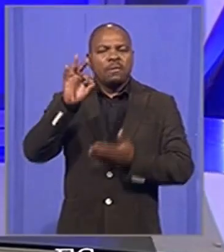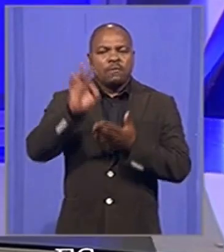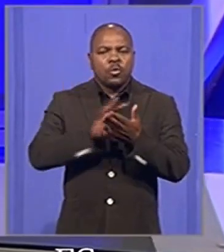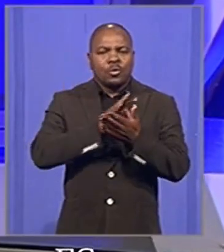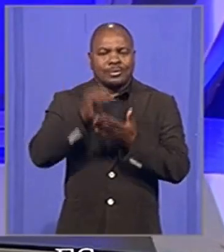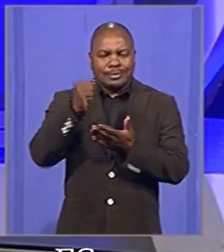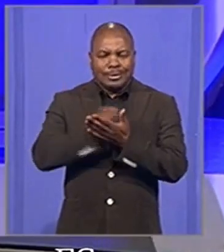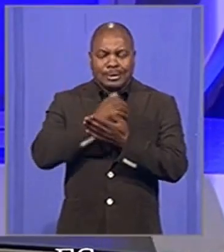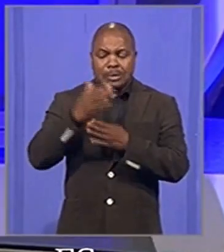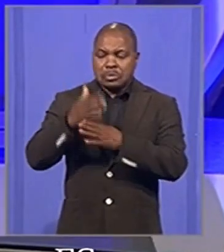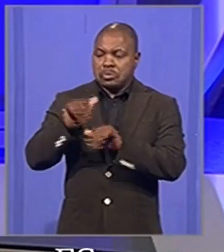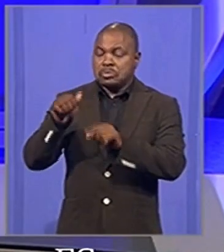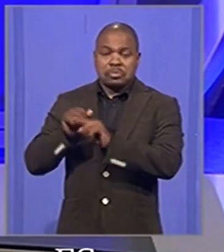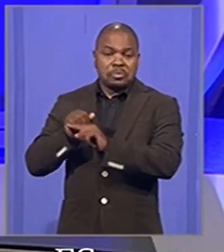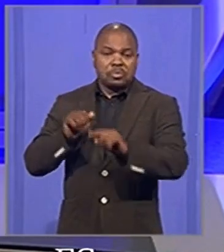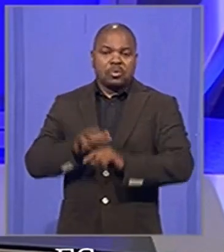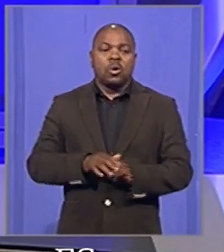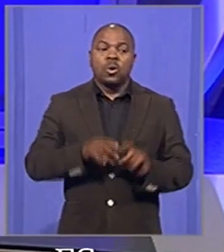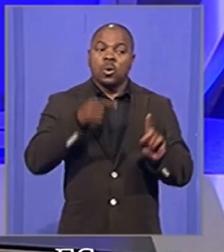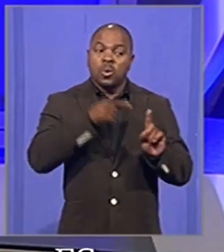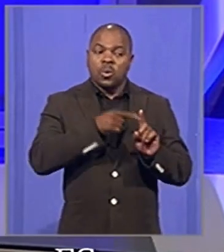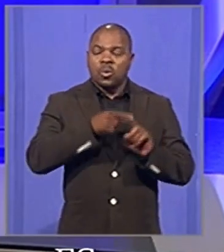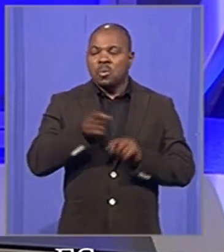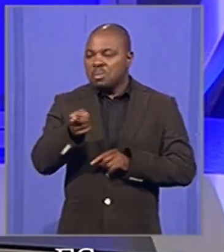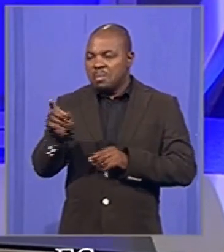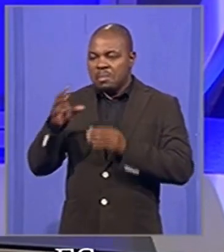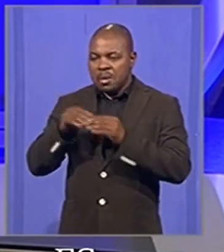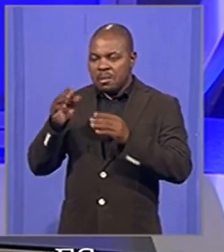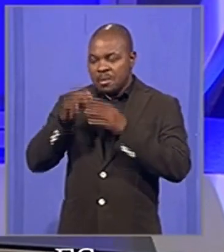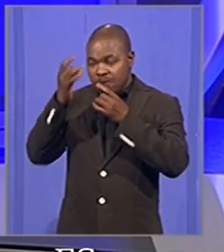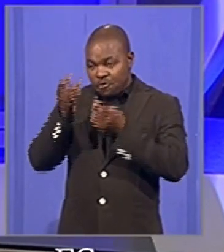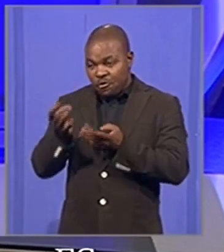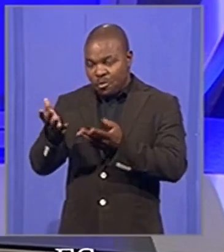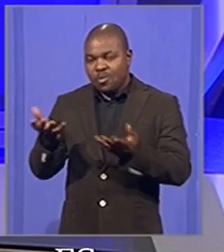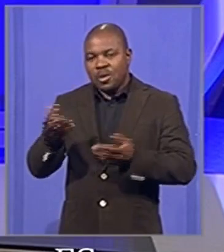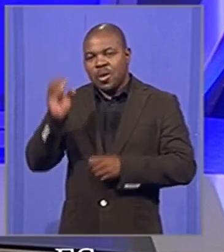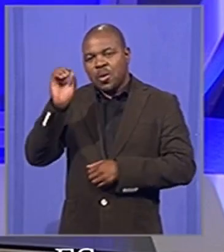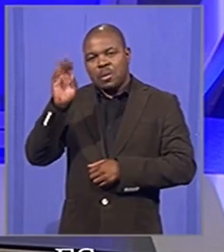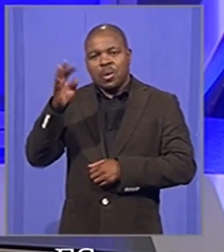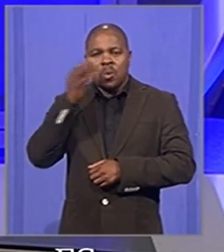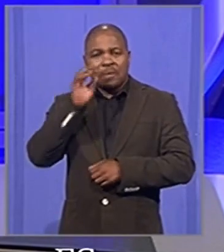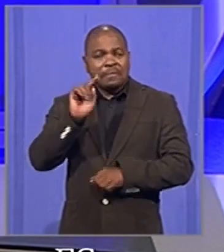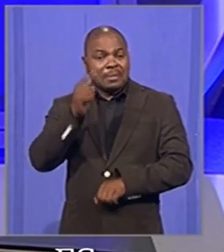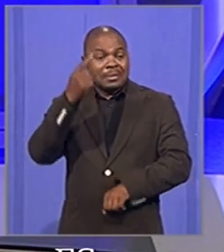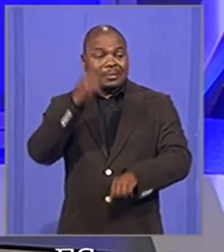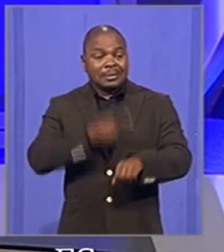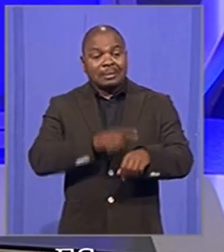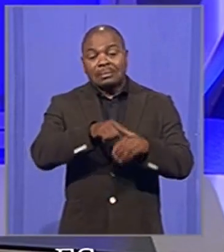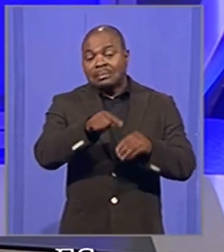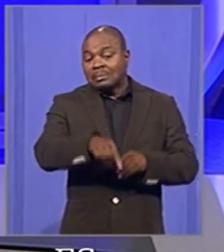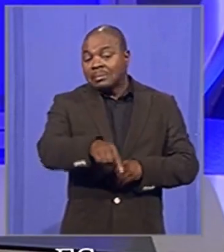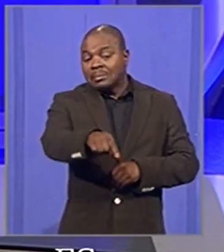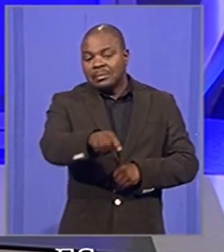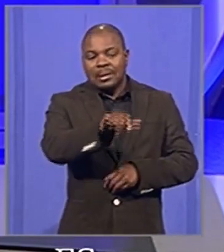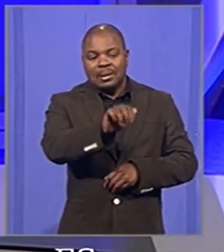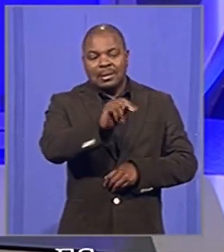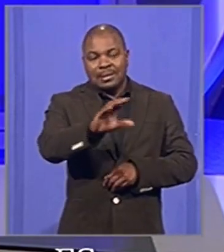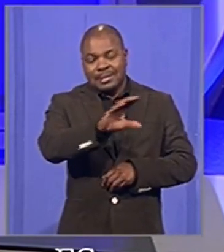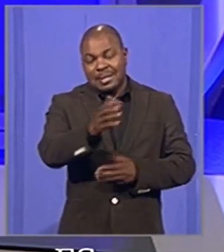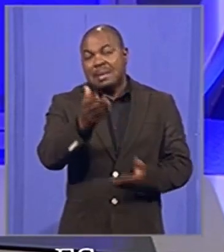ikwadisetsa ditlhopho. Malema o boleletse maloko a lekoko kwa Bloemfontein gore ke lekgetlho lwa ntlha ANC e lebanwa